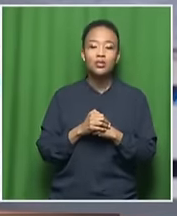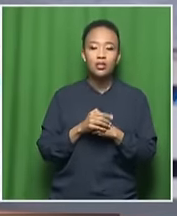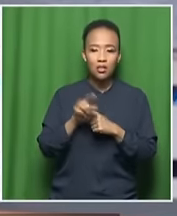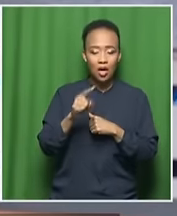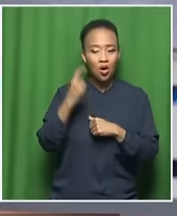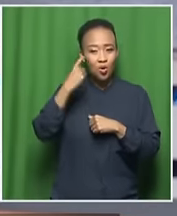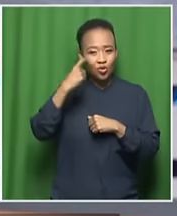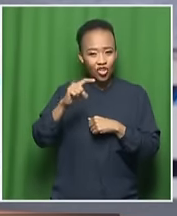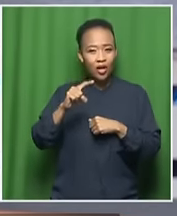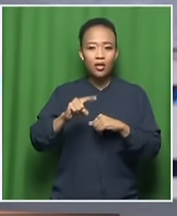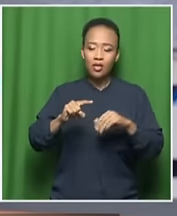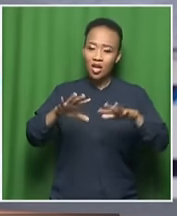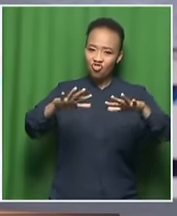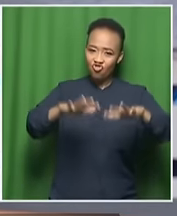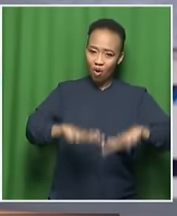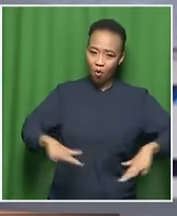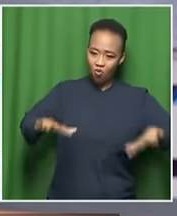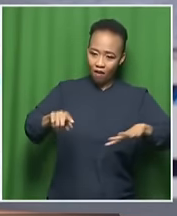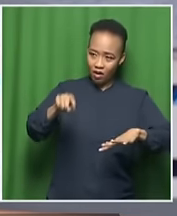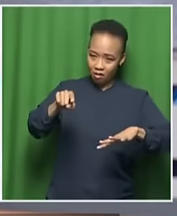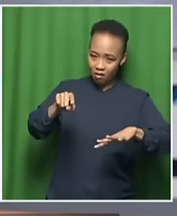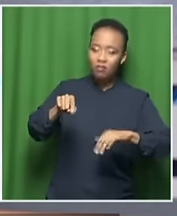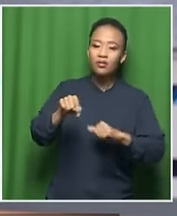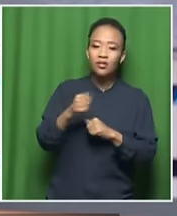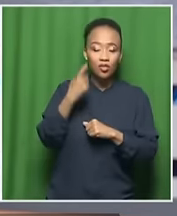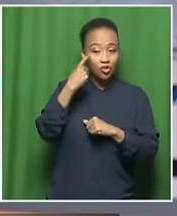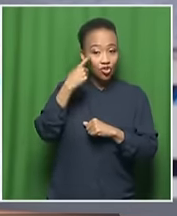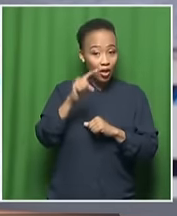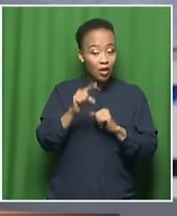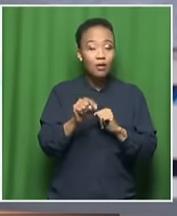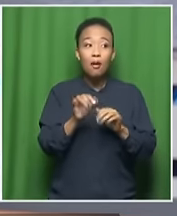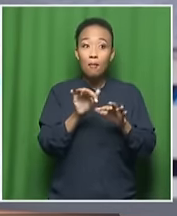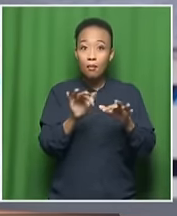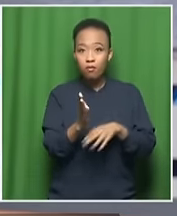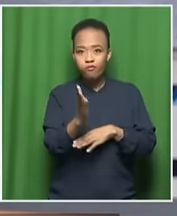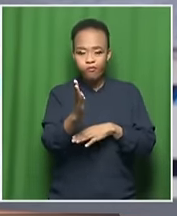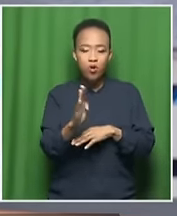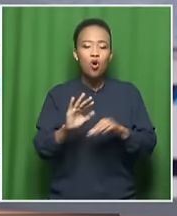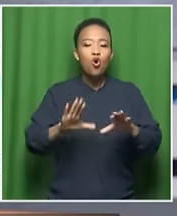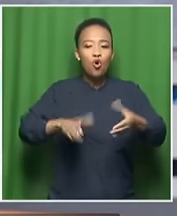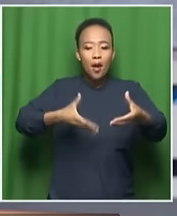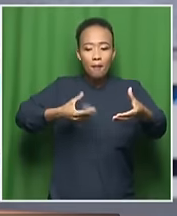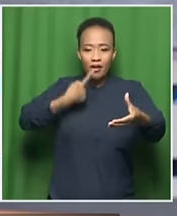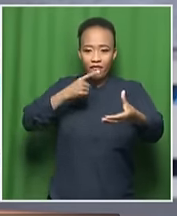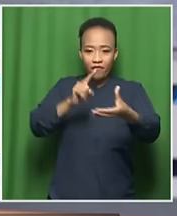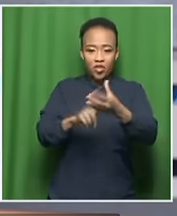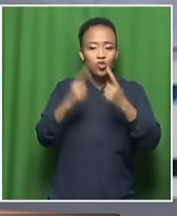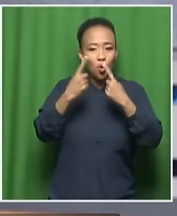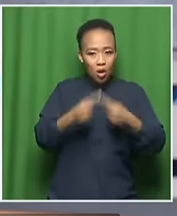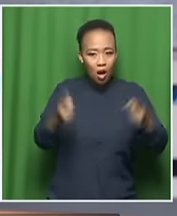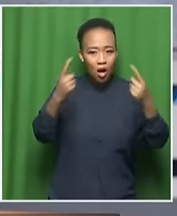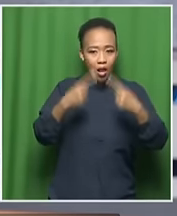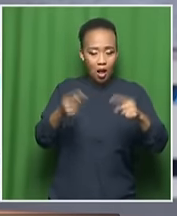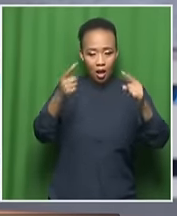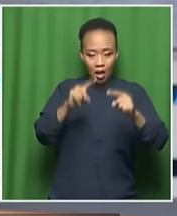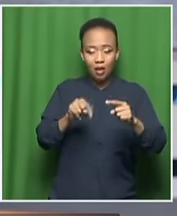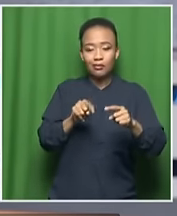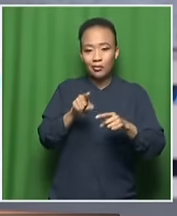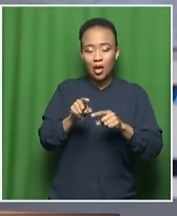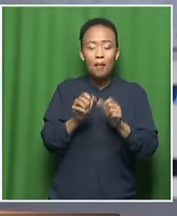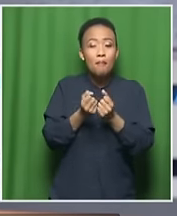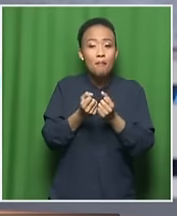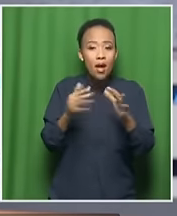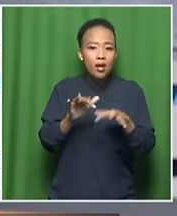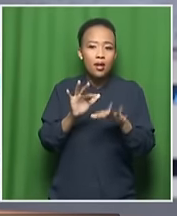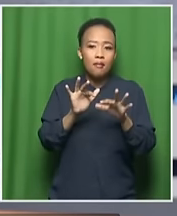demographic of the representatives at the manifesto launch, many people were surprised at the number of black people at the